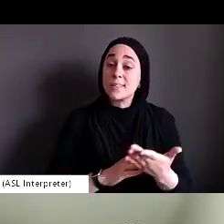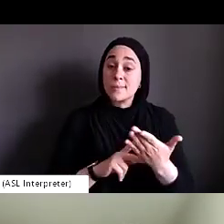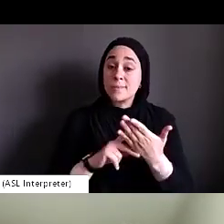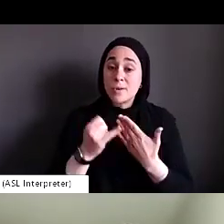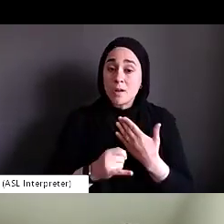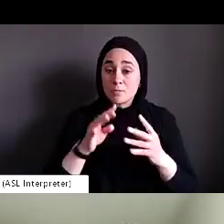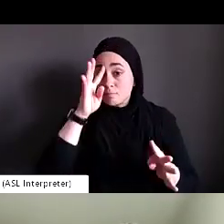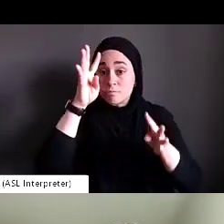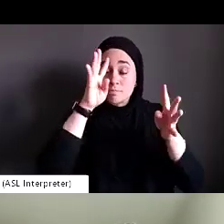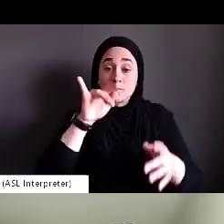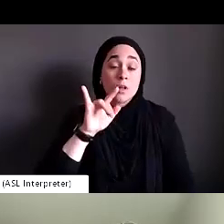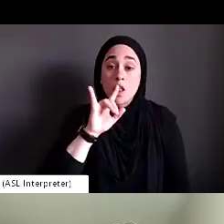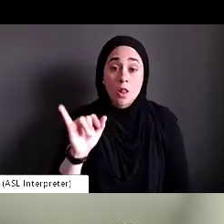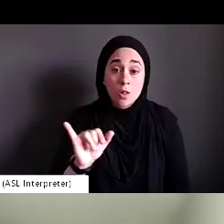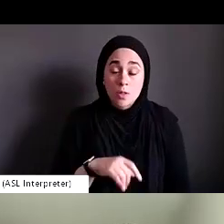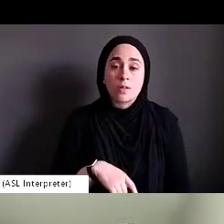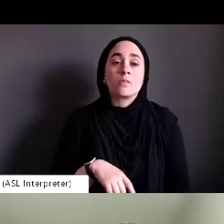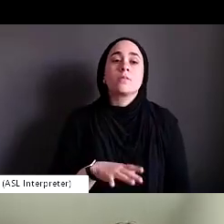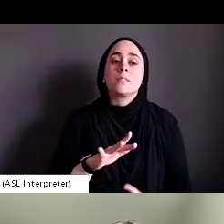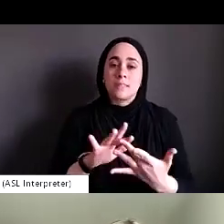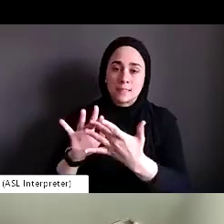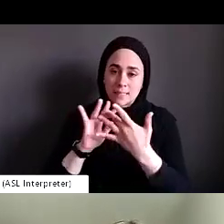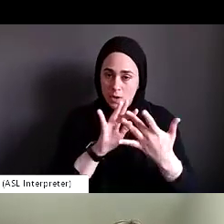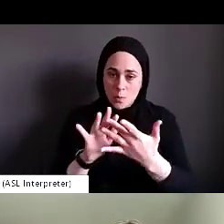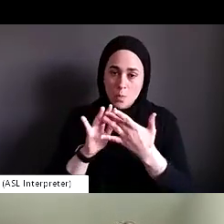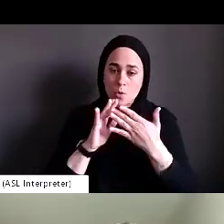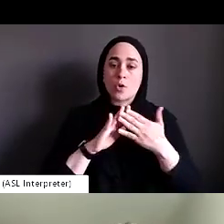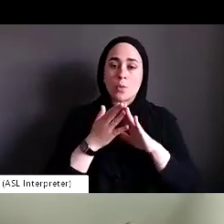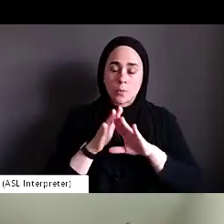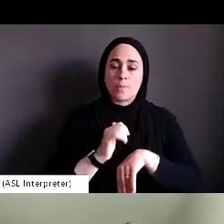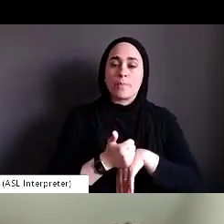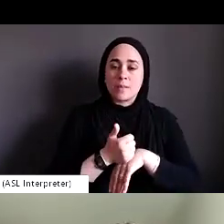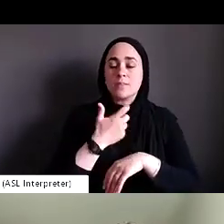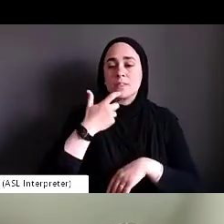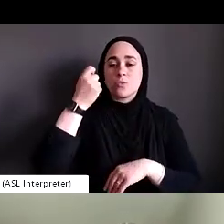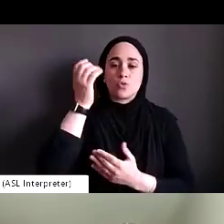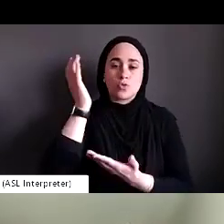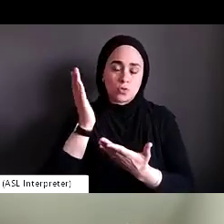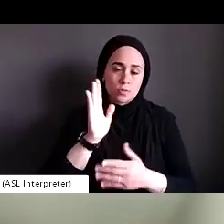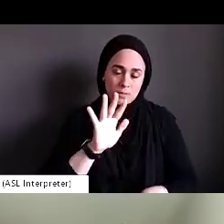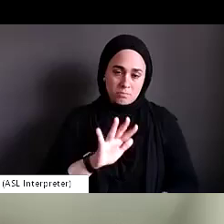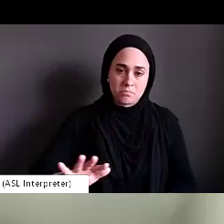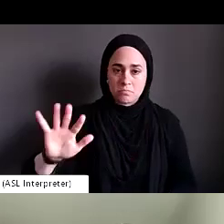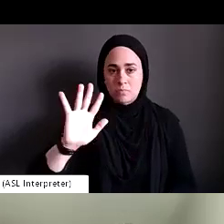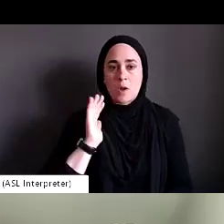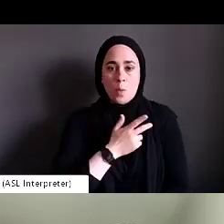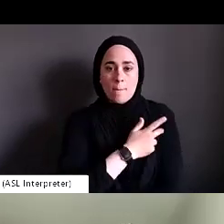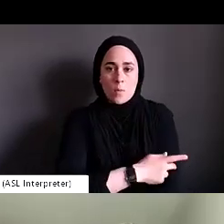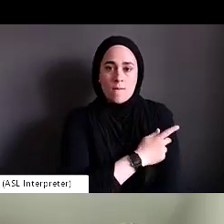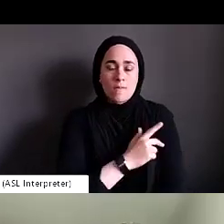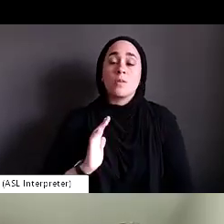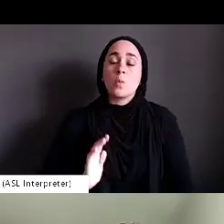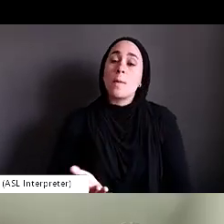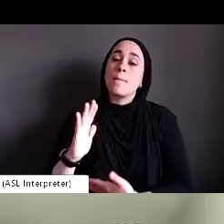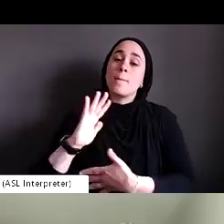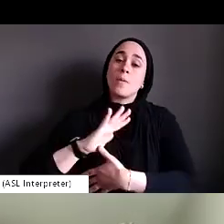we undertake are, there's a network of community-based senior serving organizations in the province, and we are a priority partner